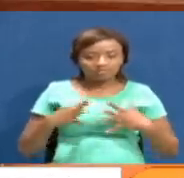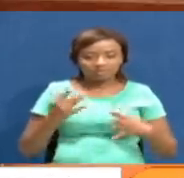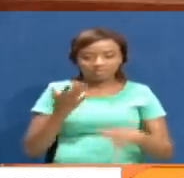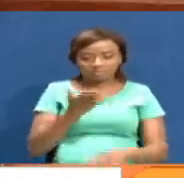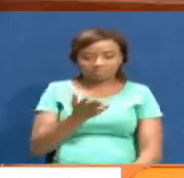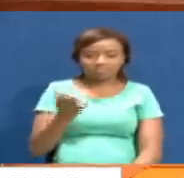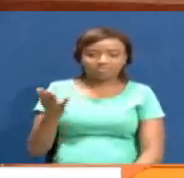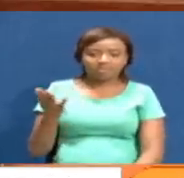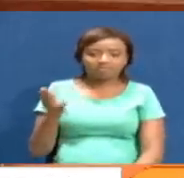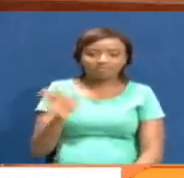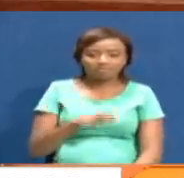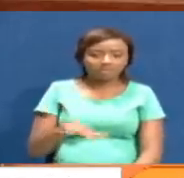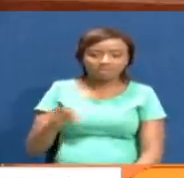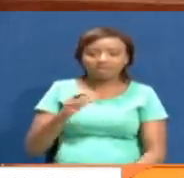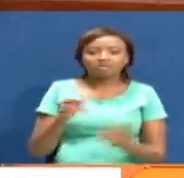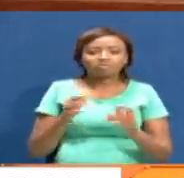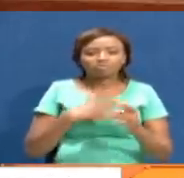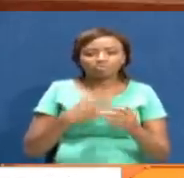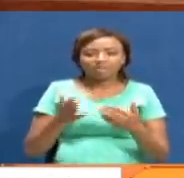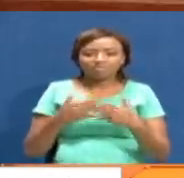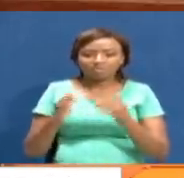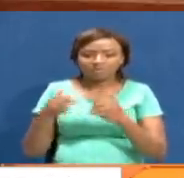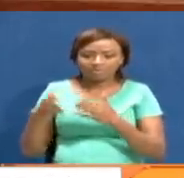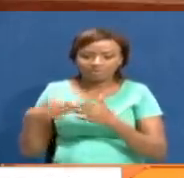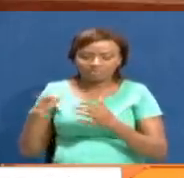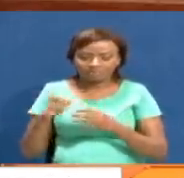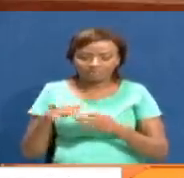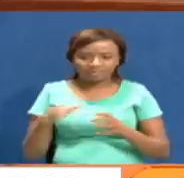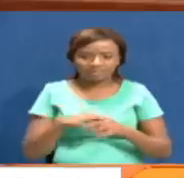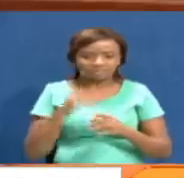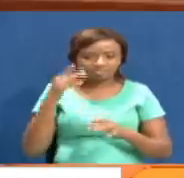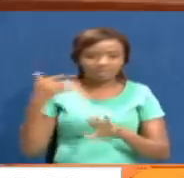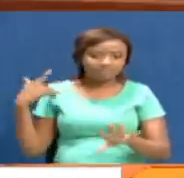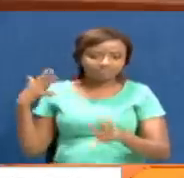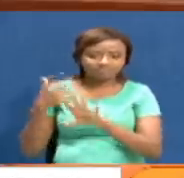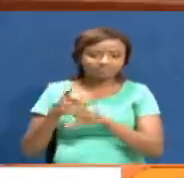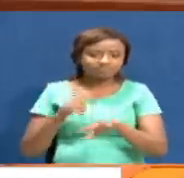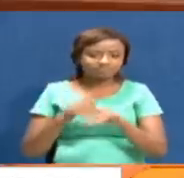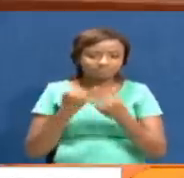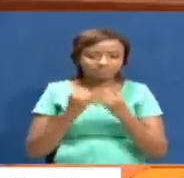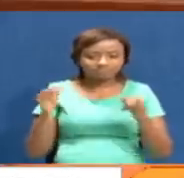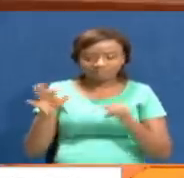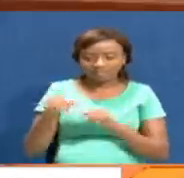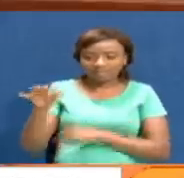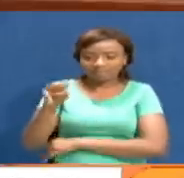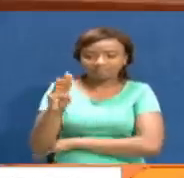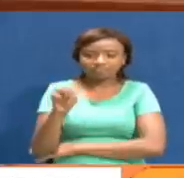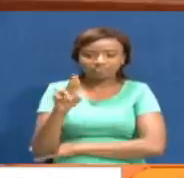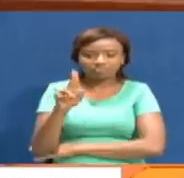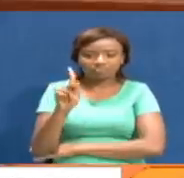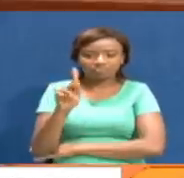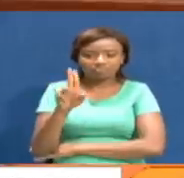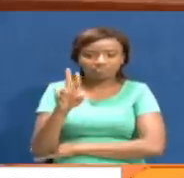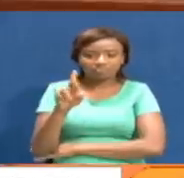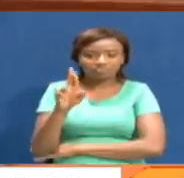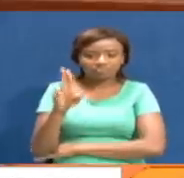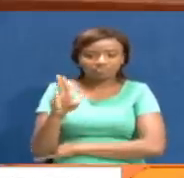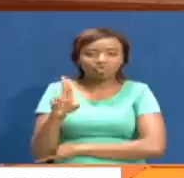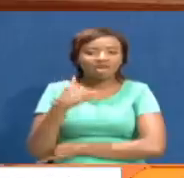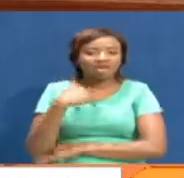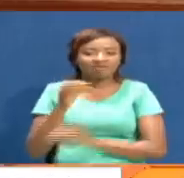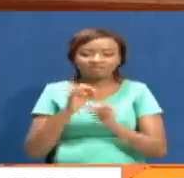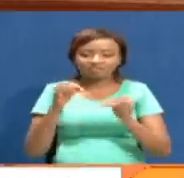residents to open up the areas, because since independence, Mokoro had no roads. So you cannot blame